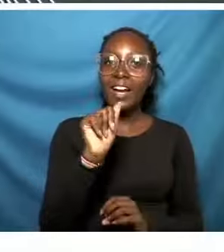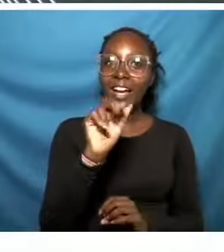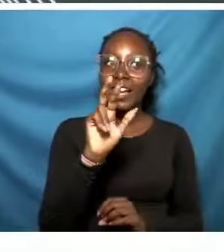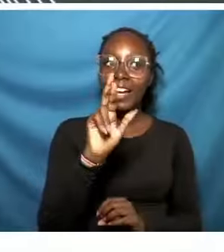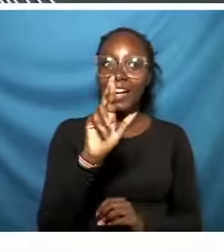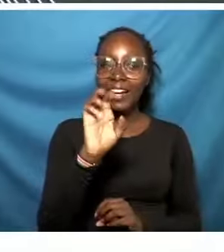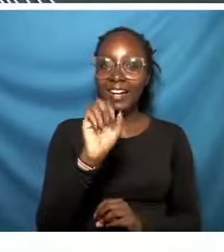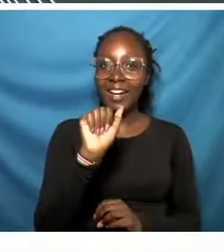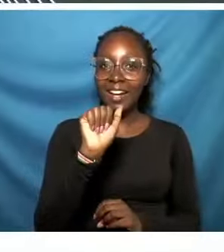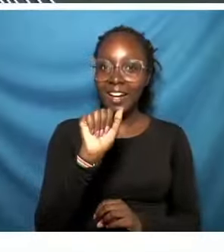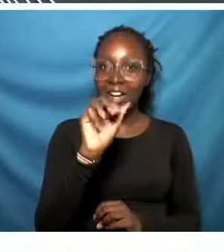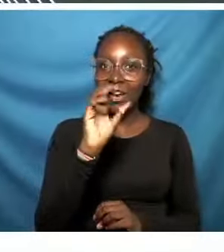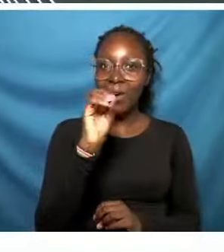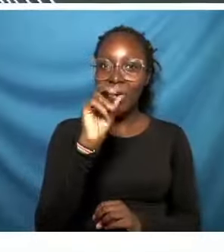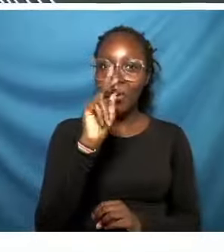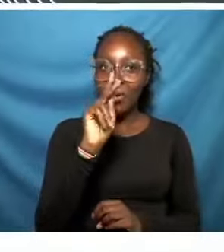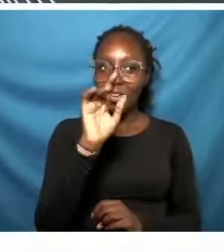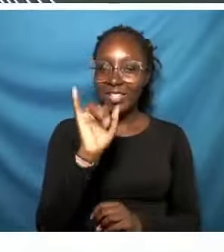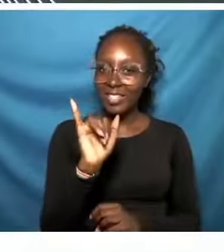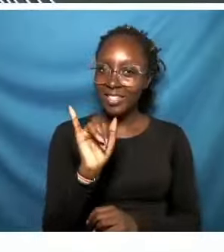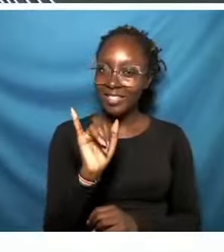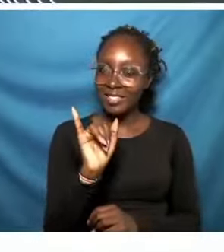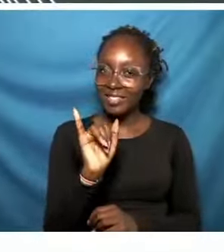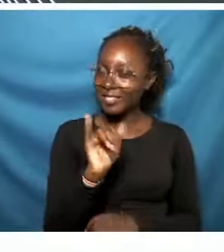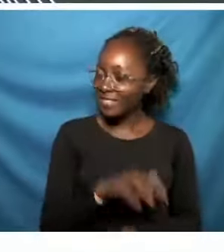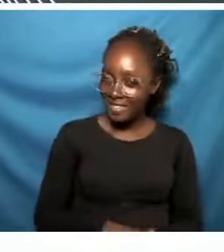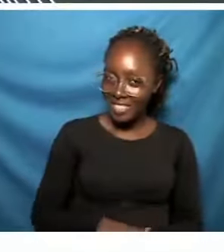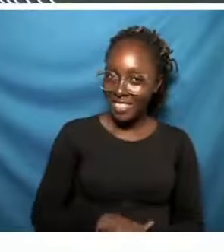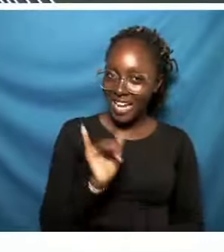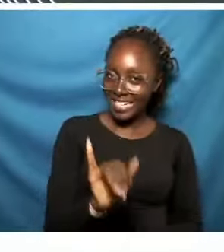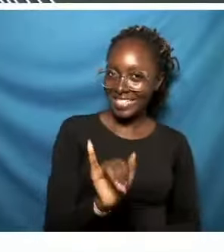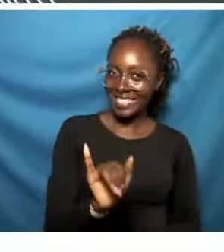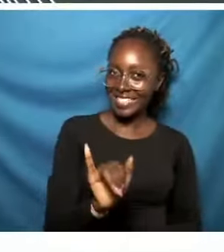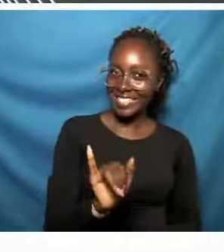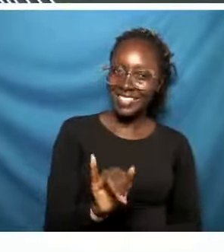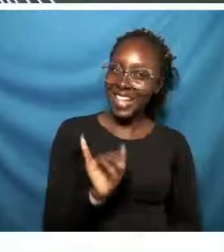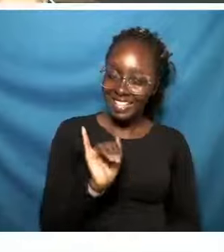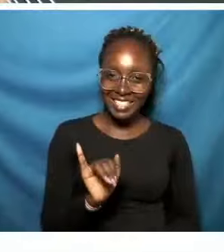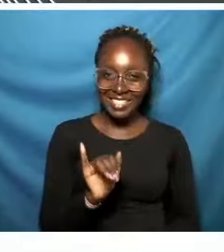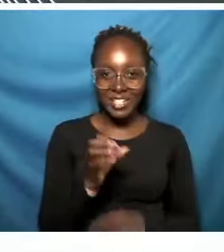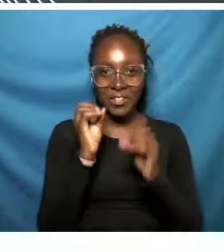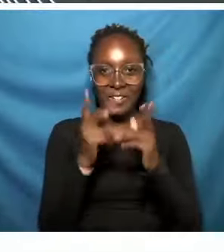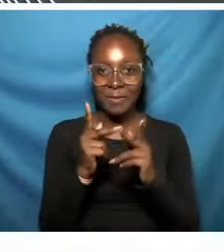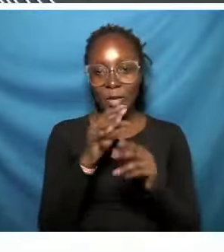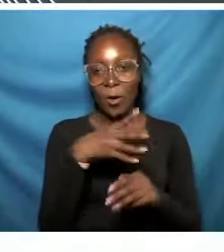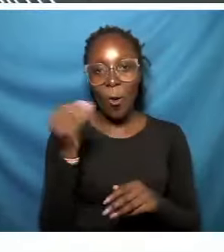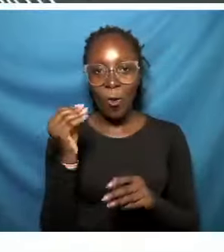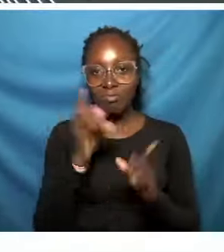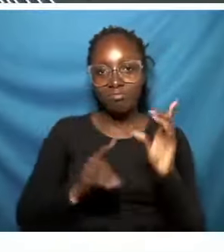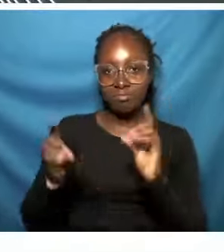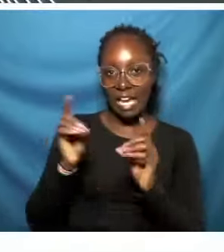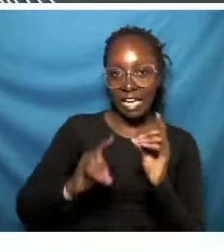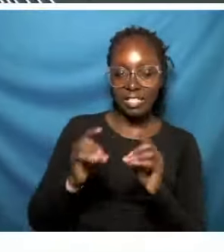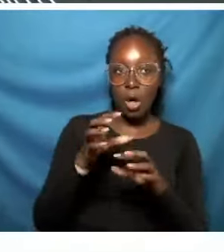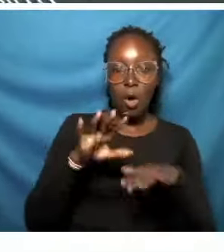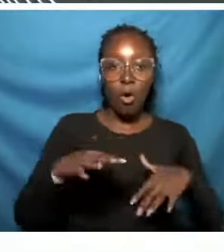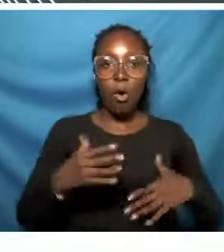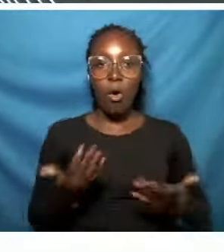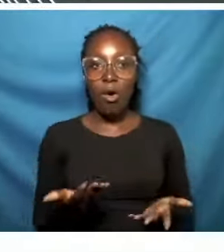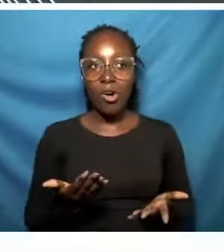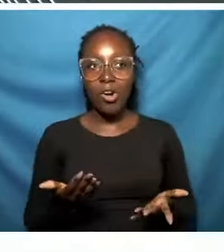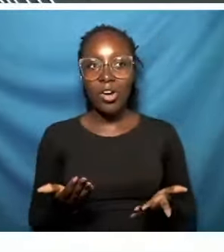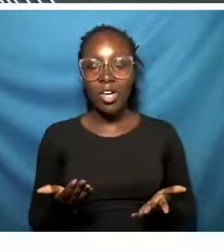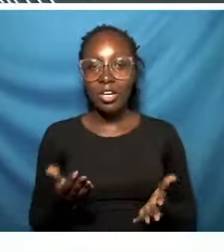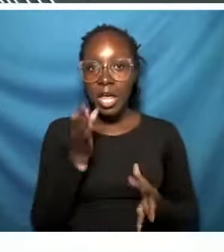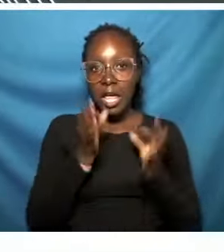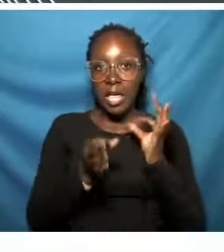Karaoke. Omera, we. Karaoke. Going for karaoke. Or if